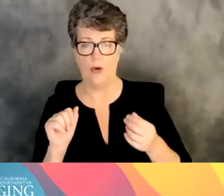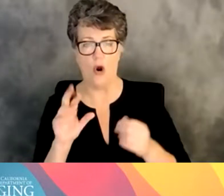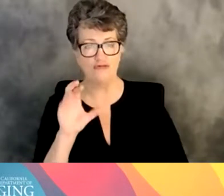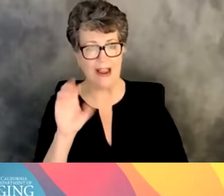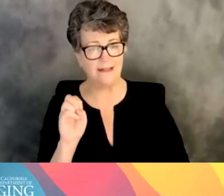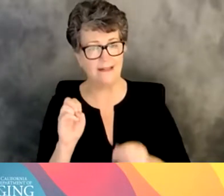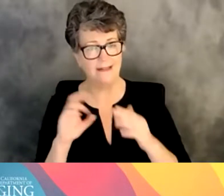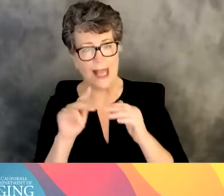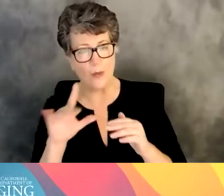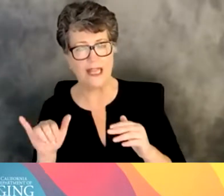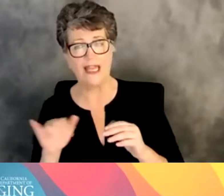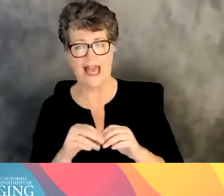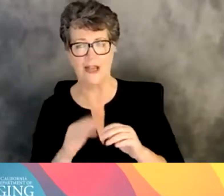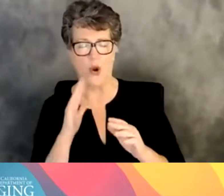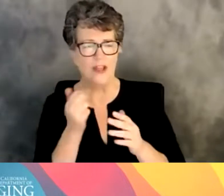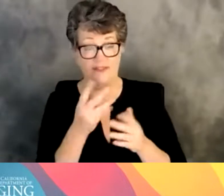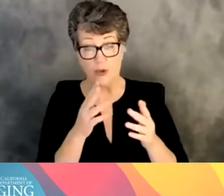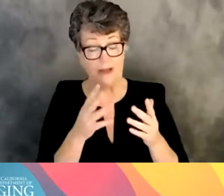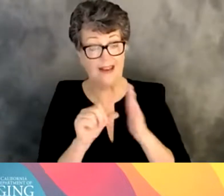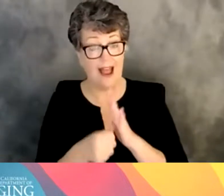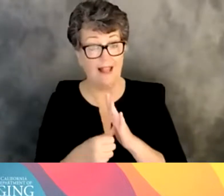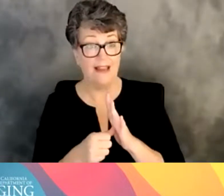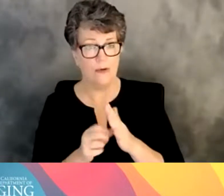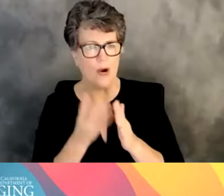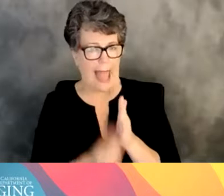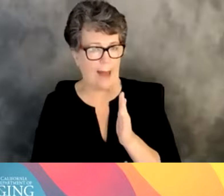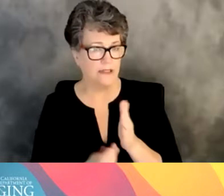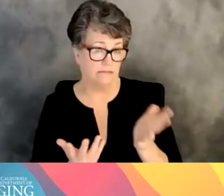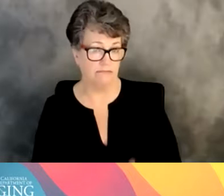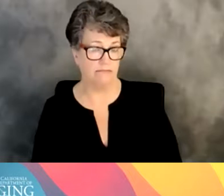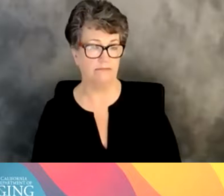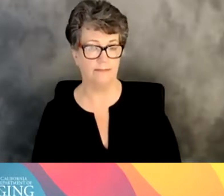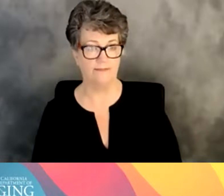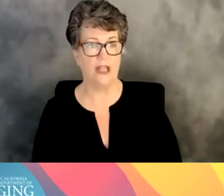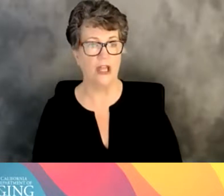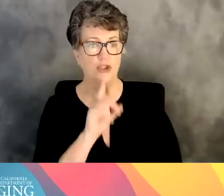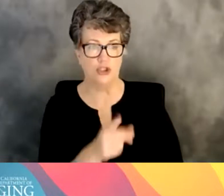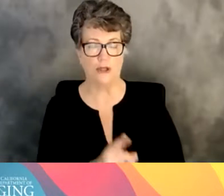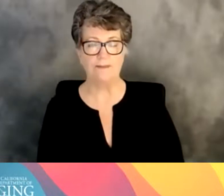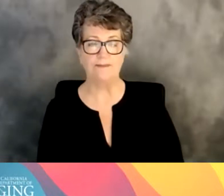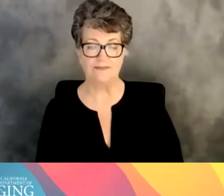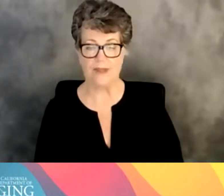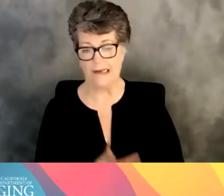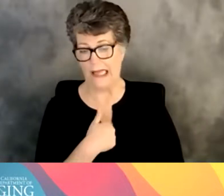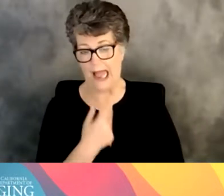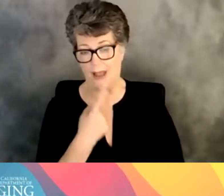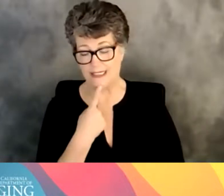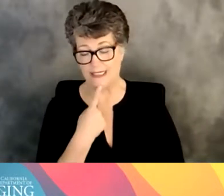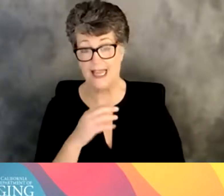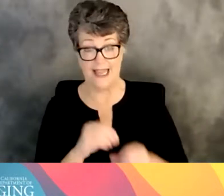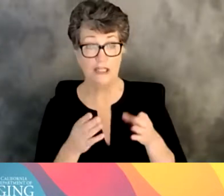I know there are a couple you could highlight, or a gap, either way. Sure. I would say in